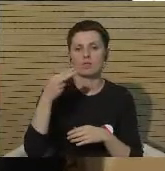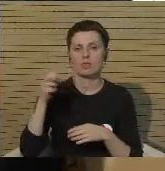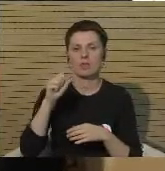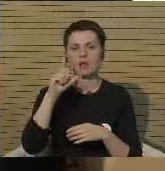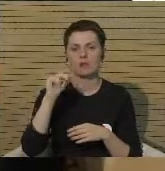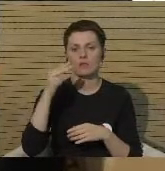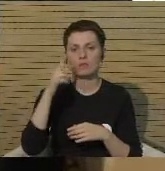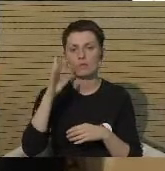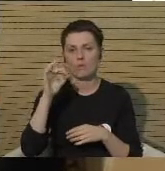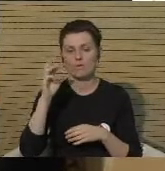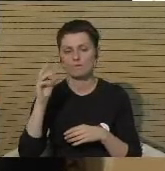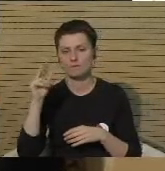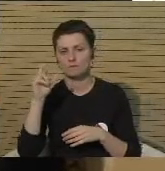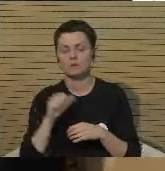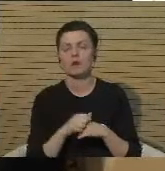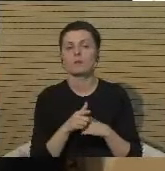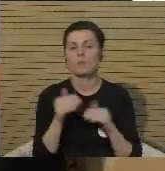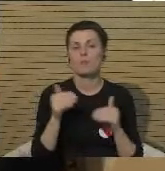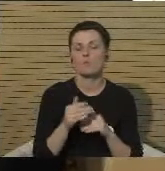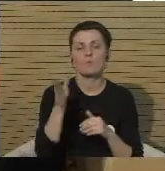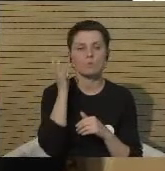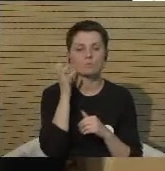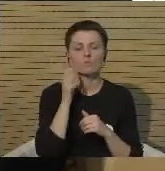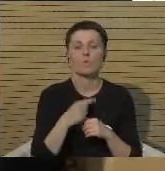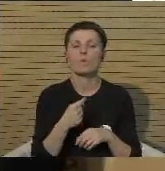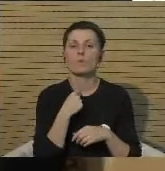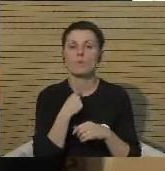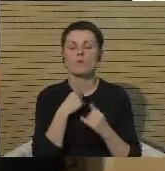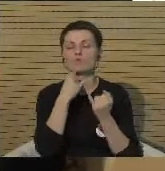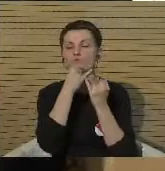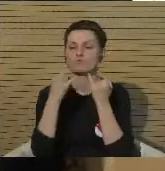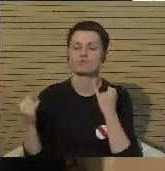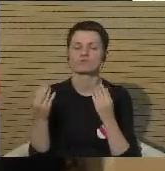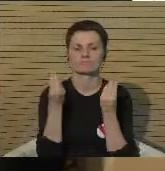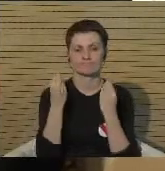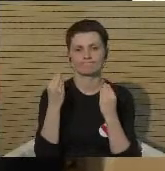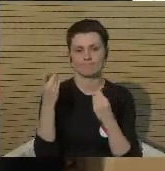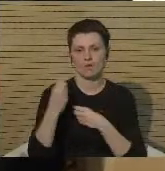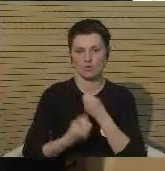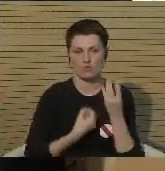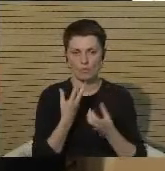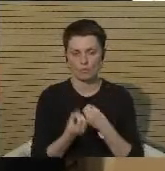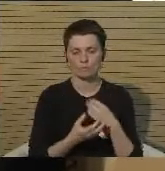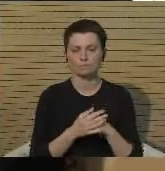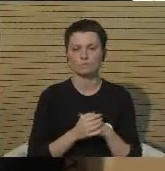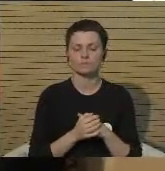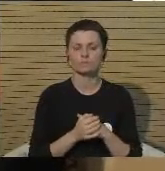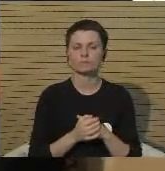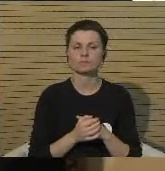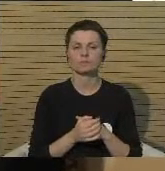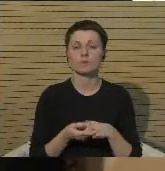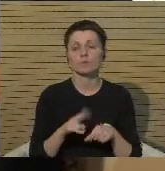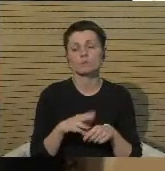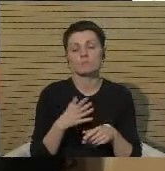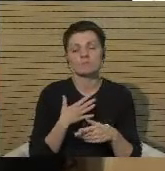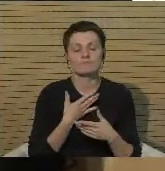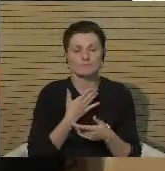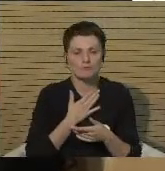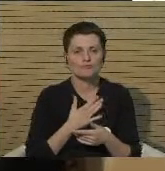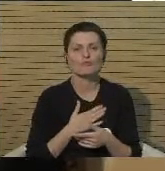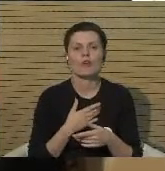Center of Culture, and tomorrow you will be also able to get some. And today we are going to watch a film